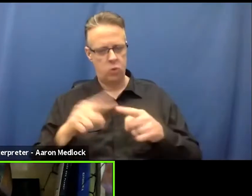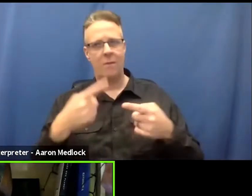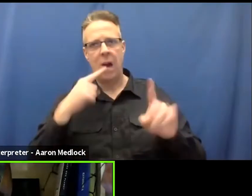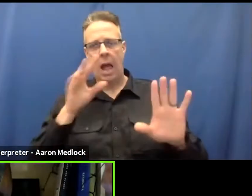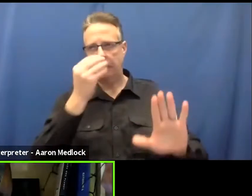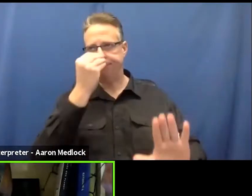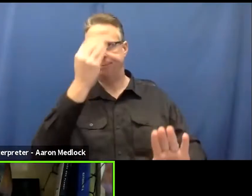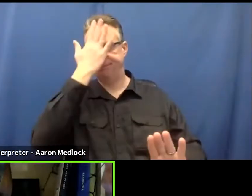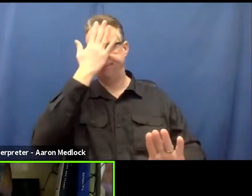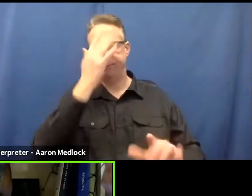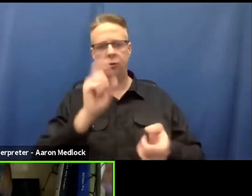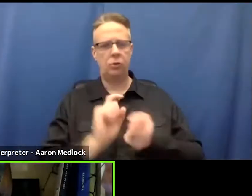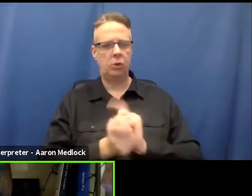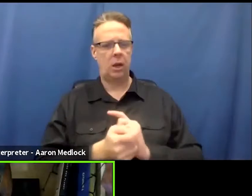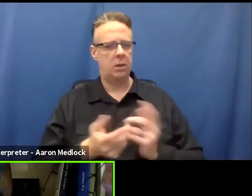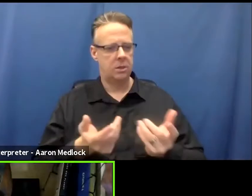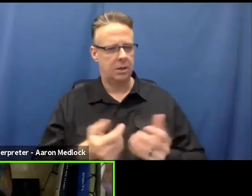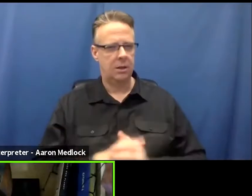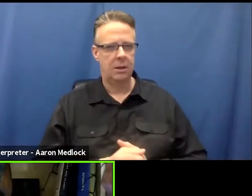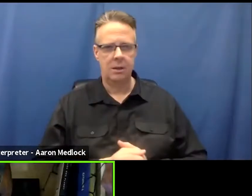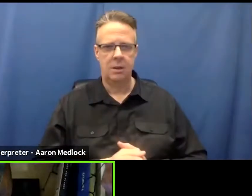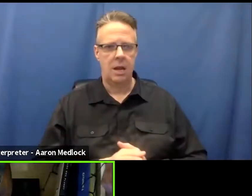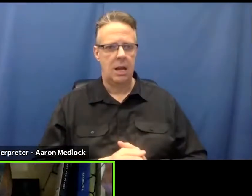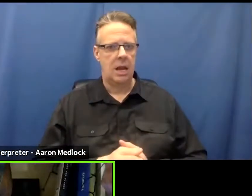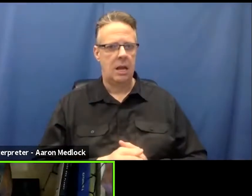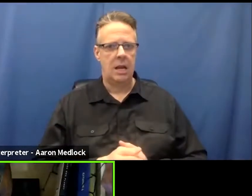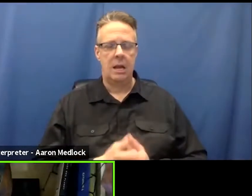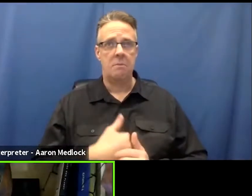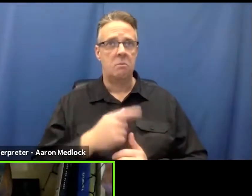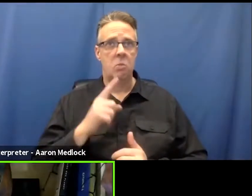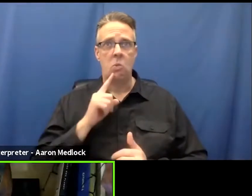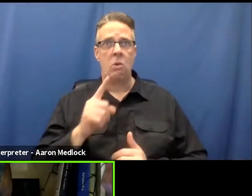I think that I have been hugely